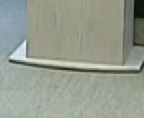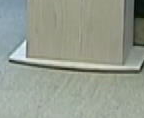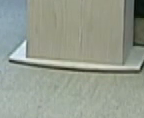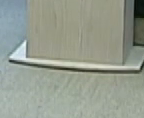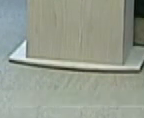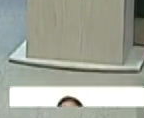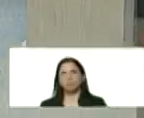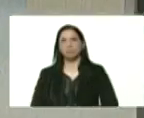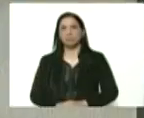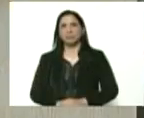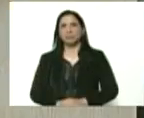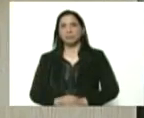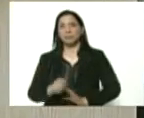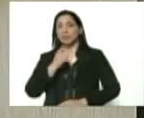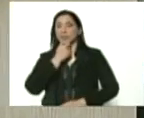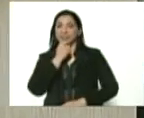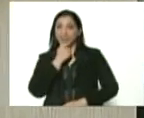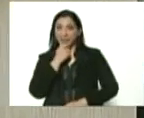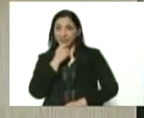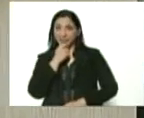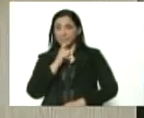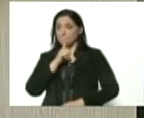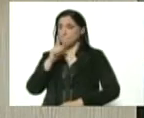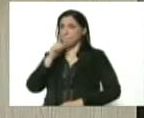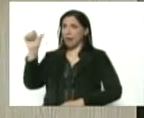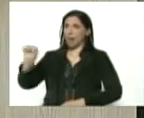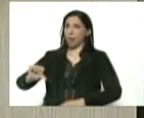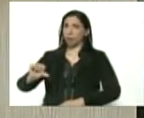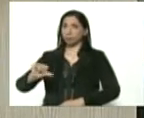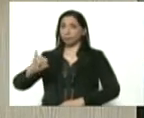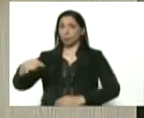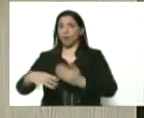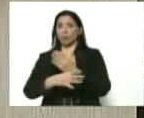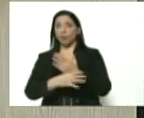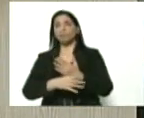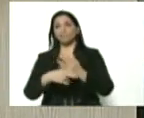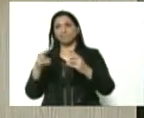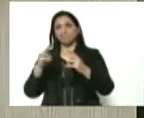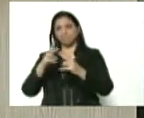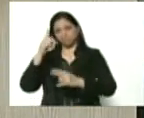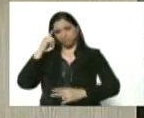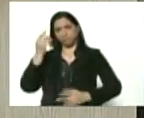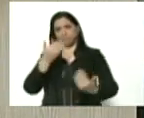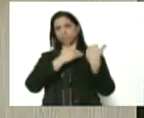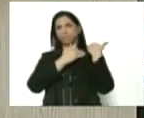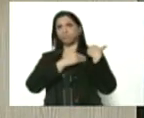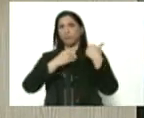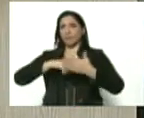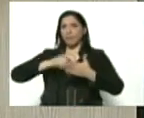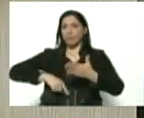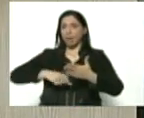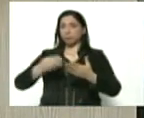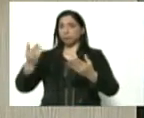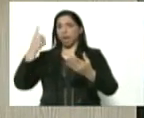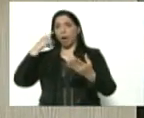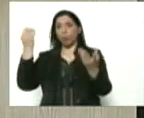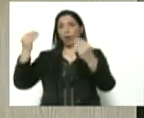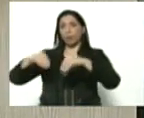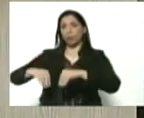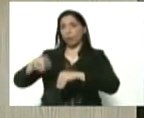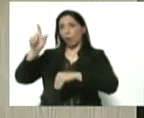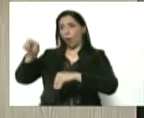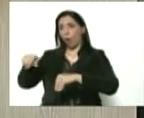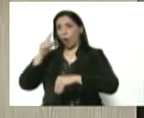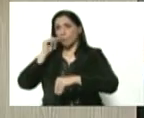En su inglés de Open English, Guaidó reconoce que se va a firmar un contrato con el